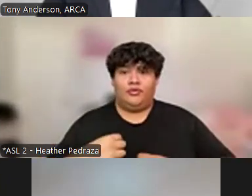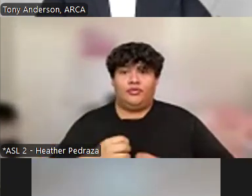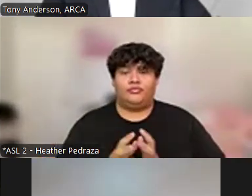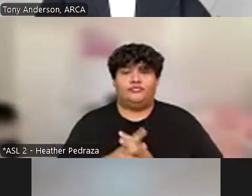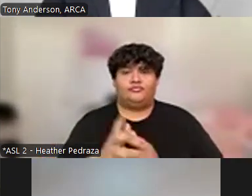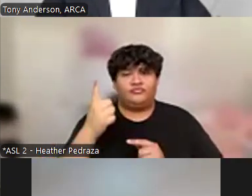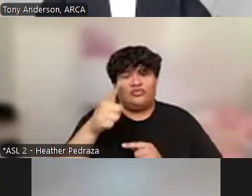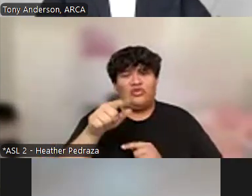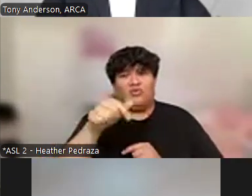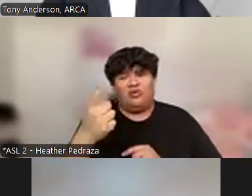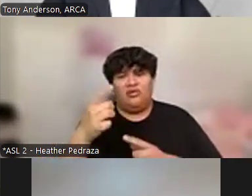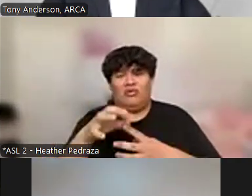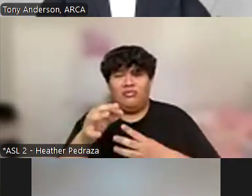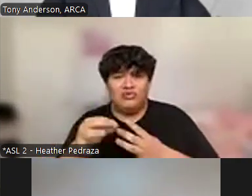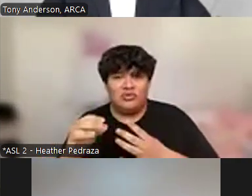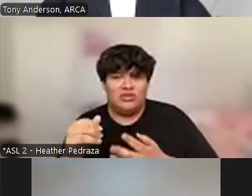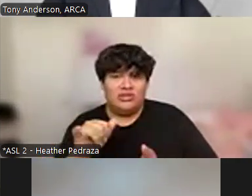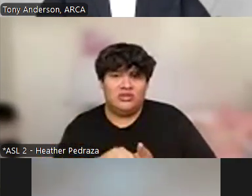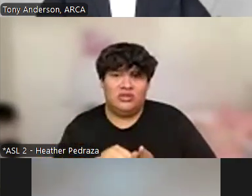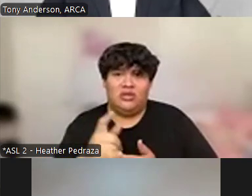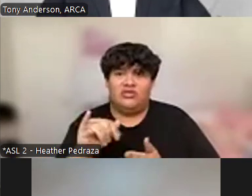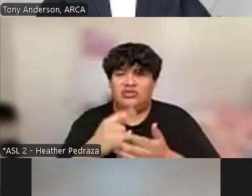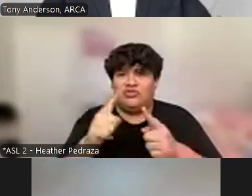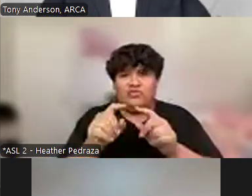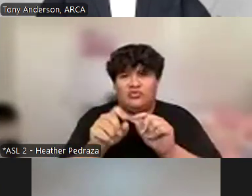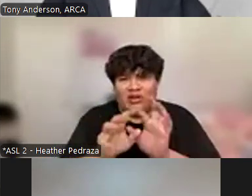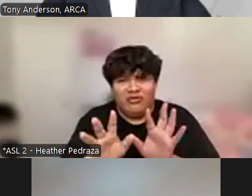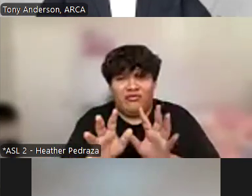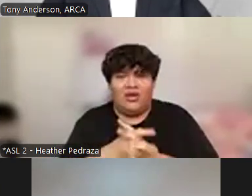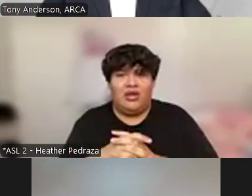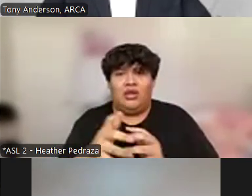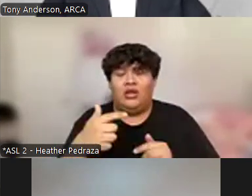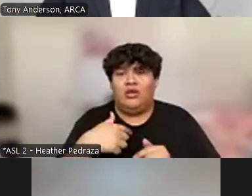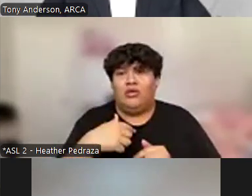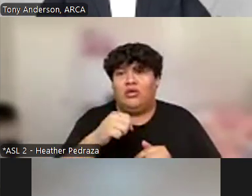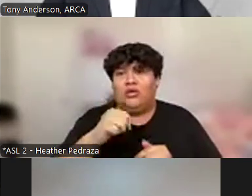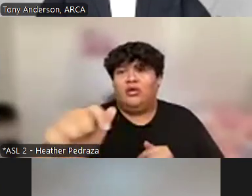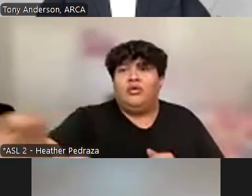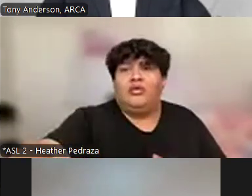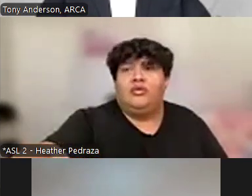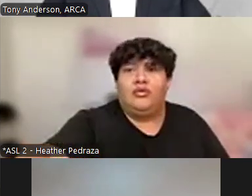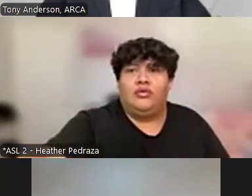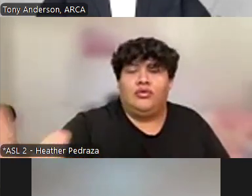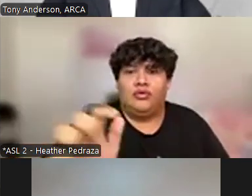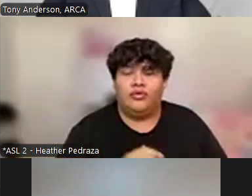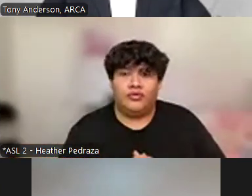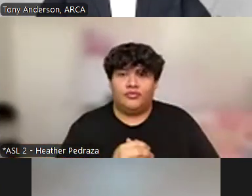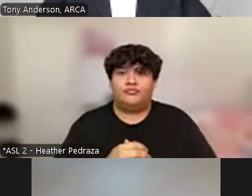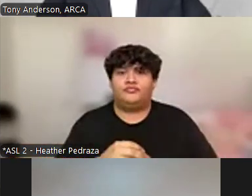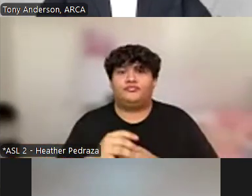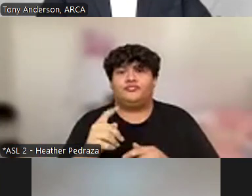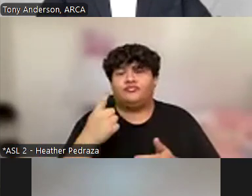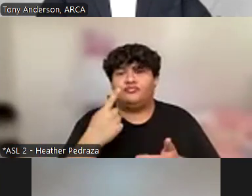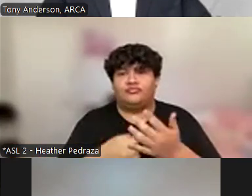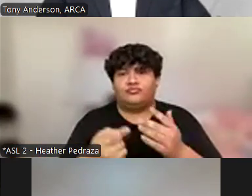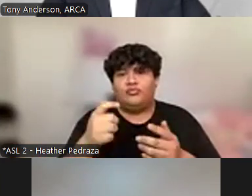those opportunities, Greg. So just to clarify, we're not necessarily here recommending initiatives for